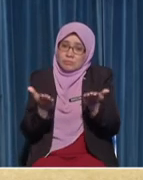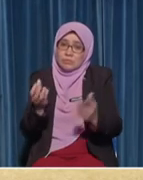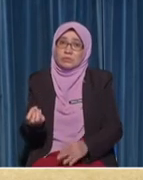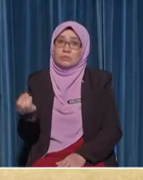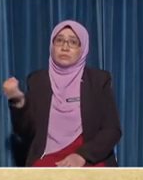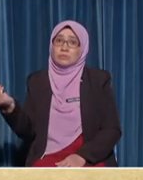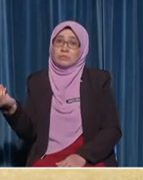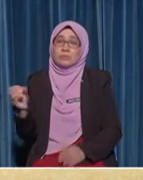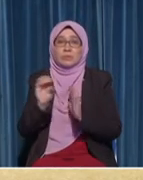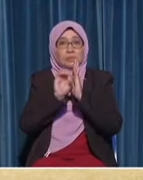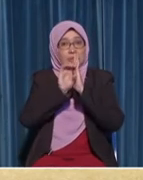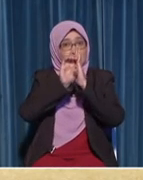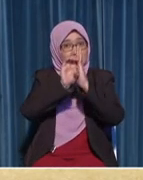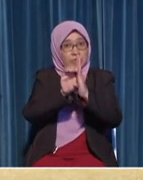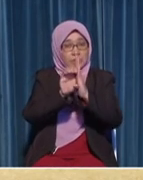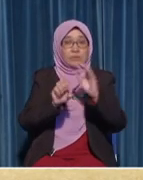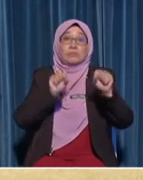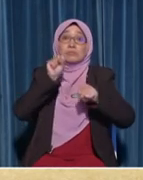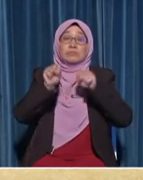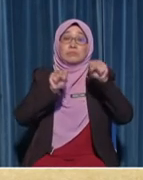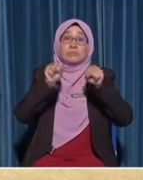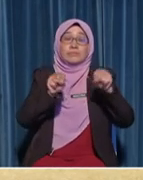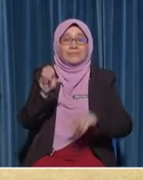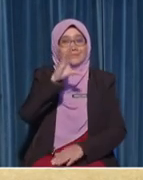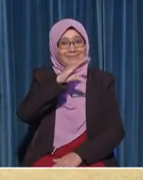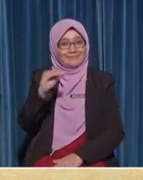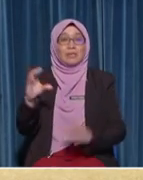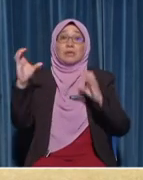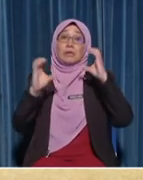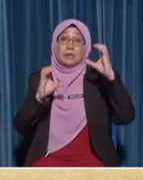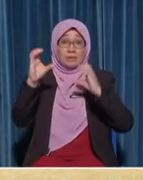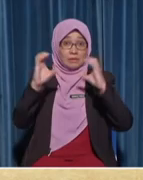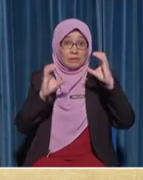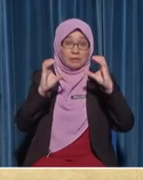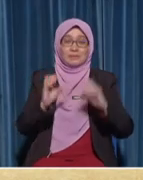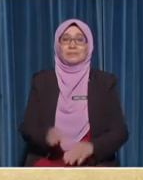as a bicycle and a car.